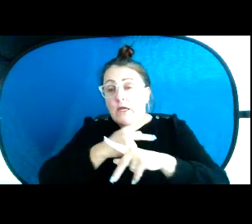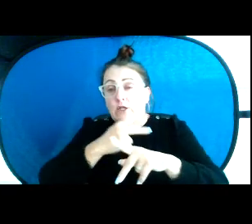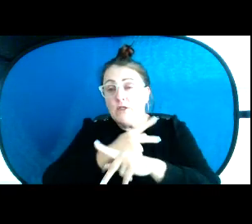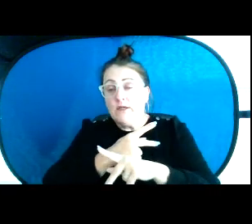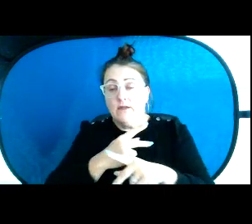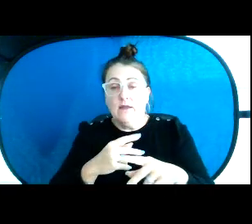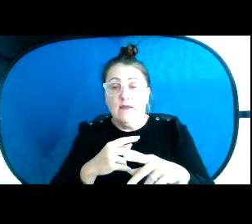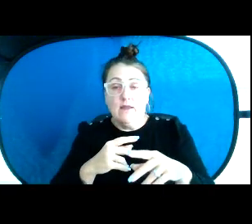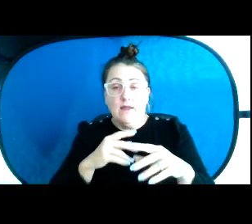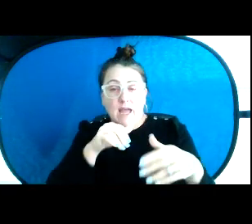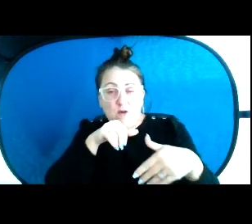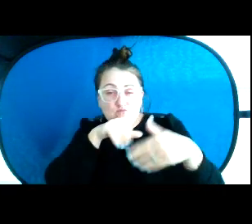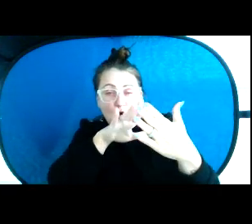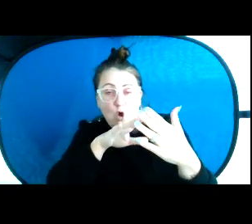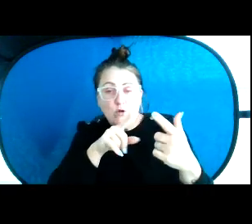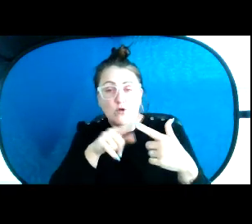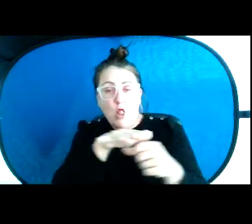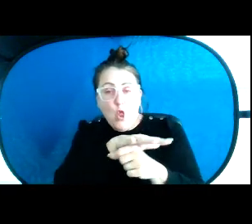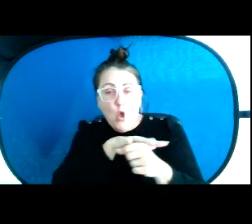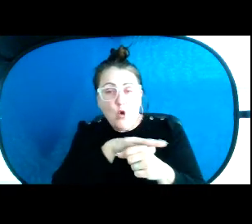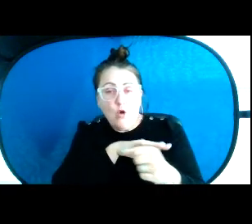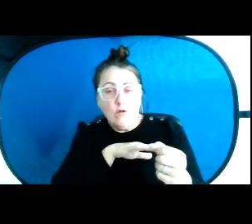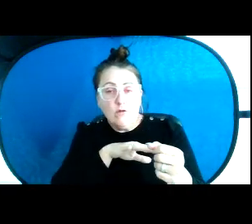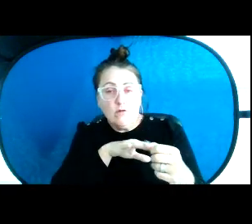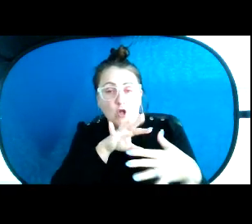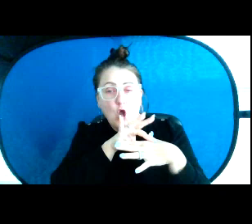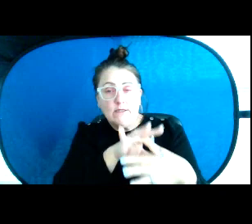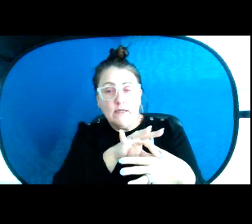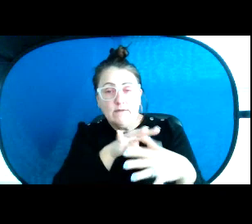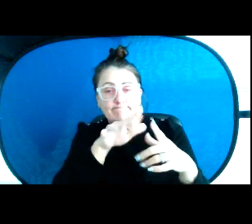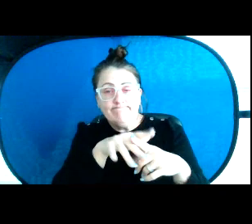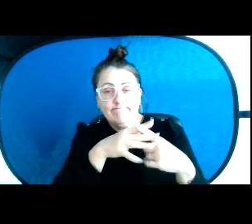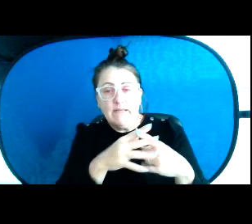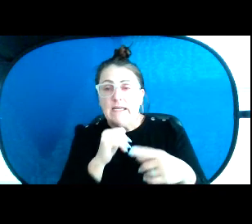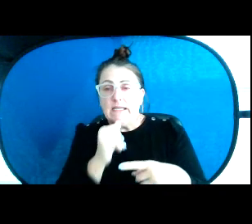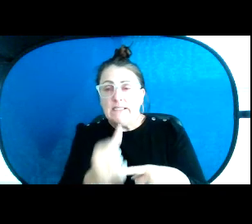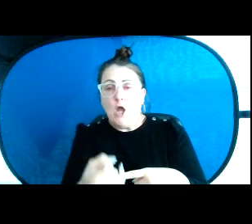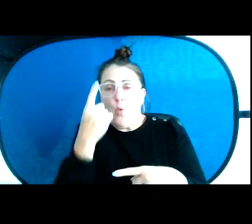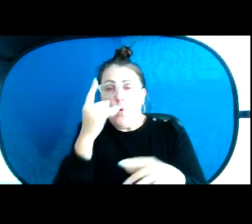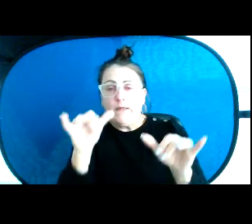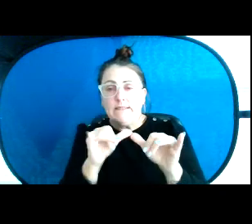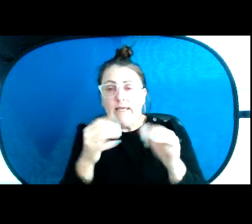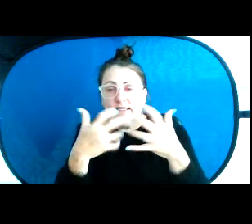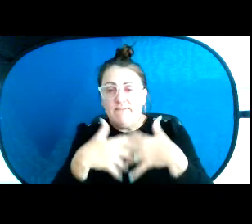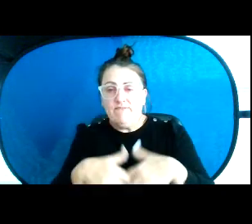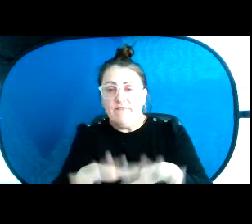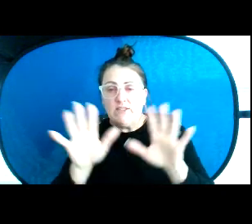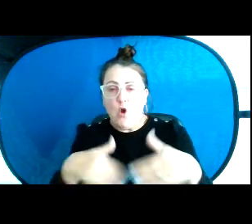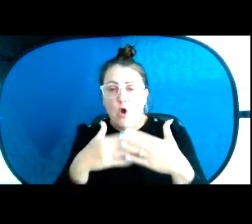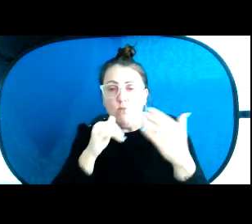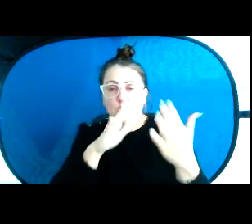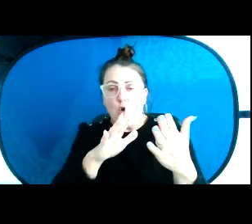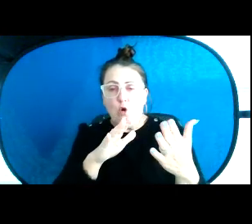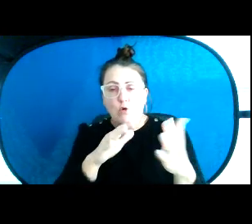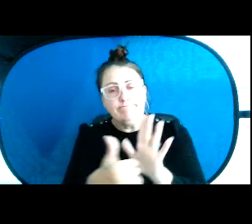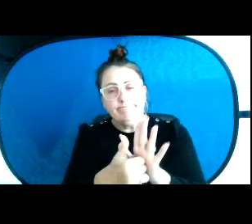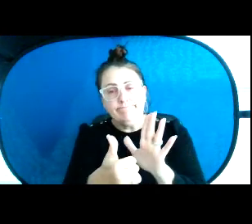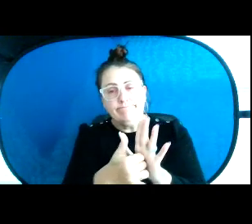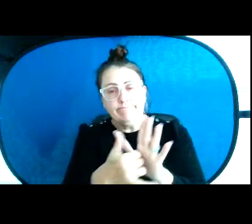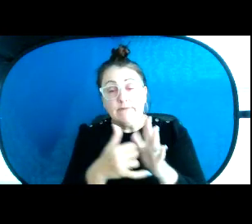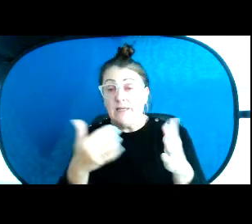tailoring approaches to a local context, as there's no one-size-fits-all approach. Finally, we also received an